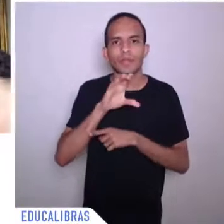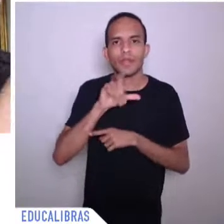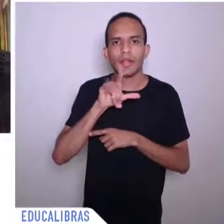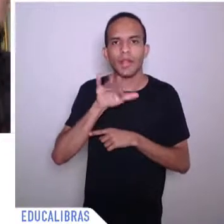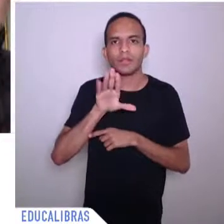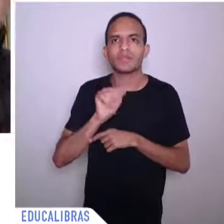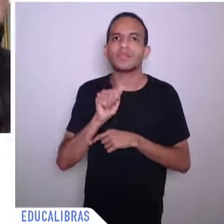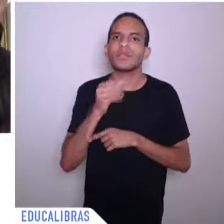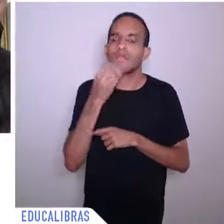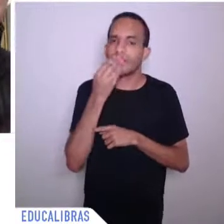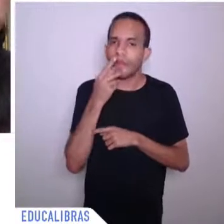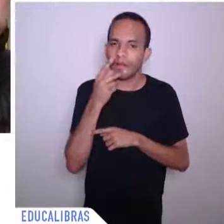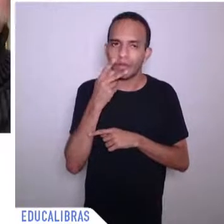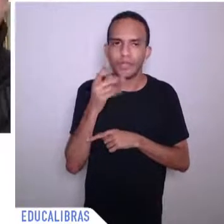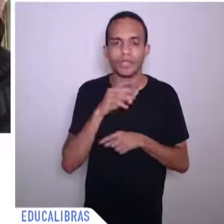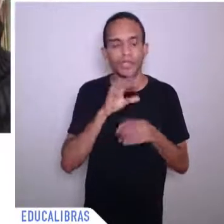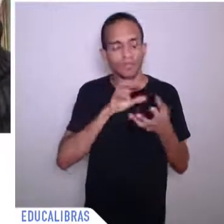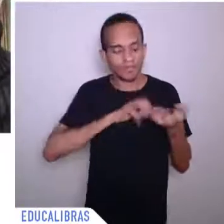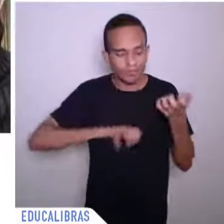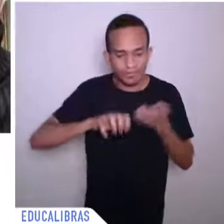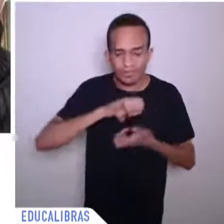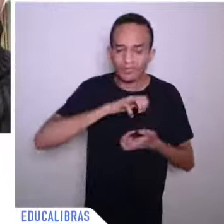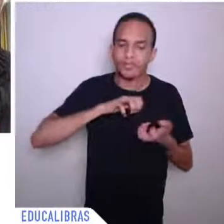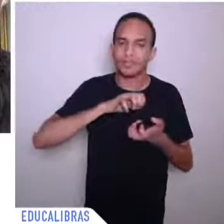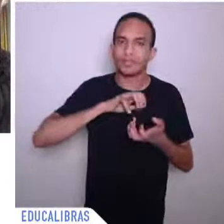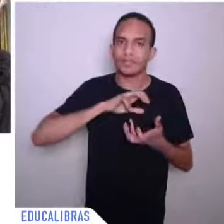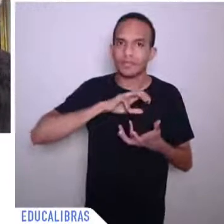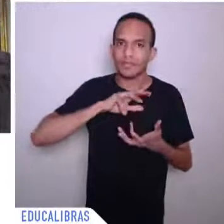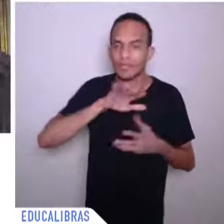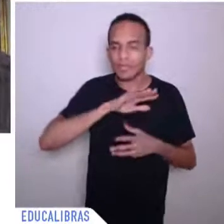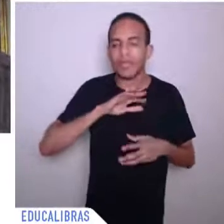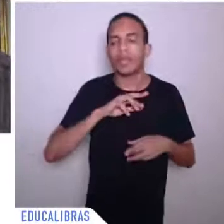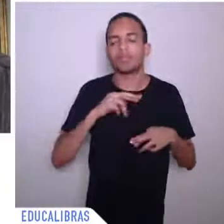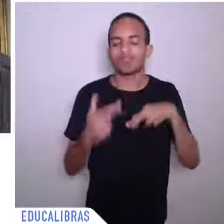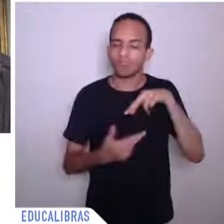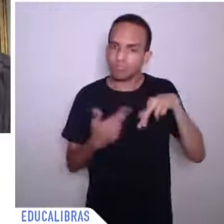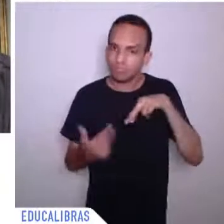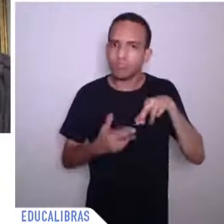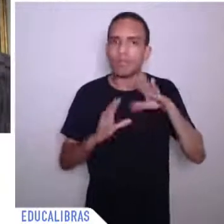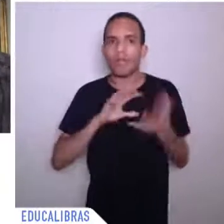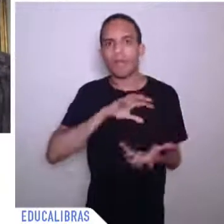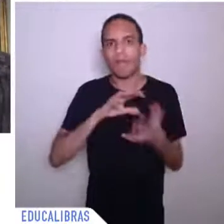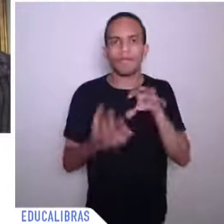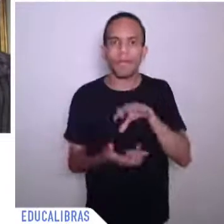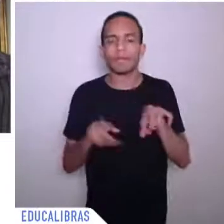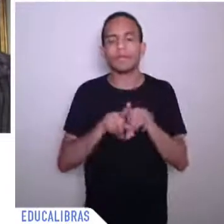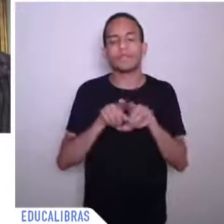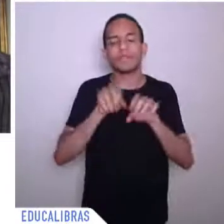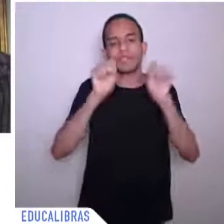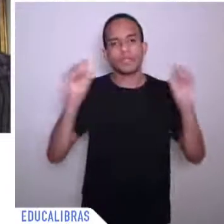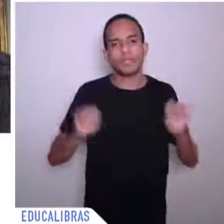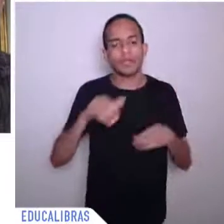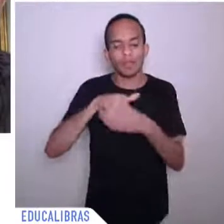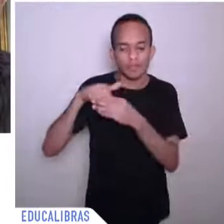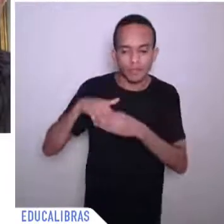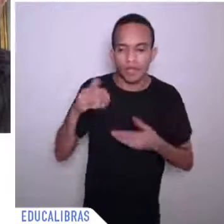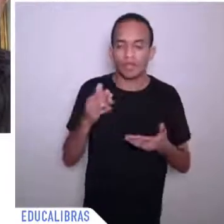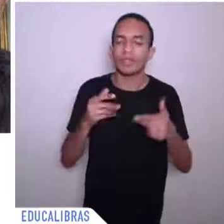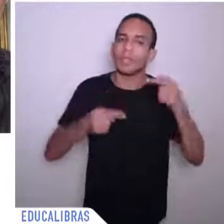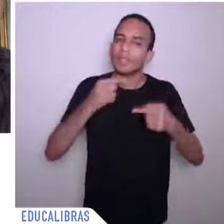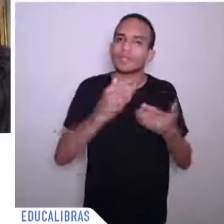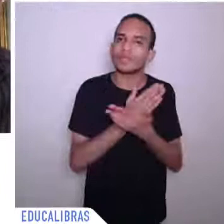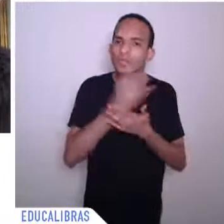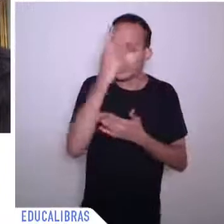using the information Professor Cláudio mentioned and the reforms that were promoted by in